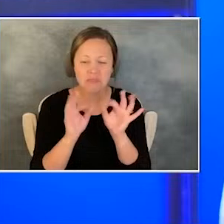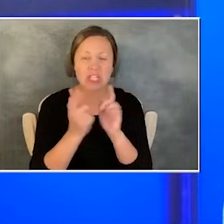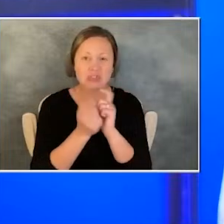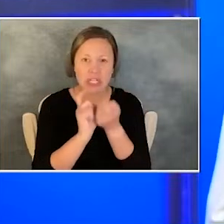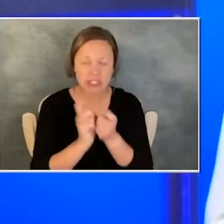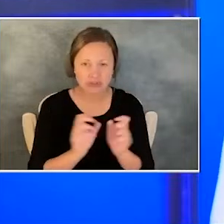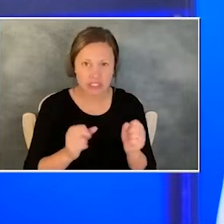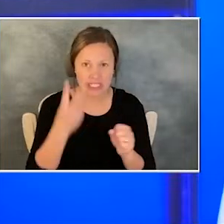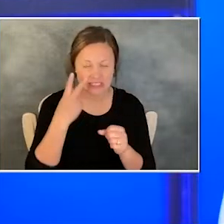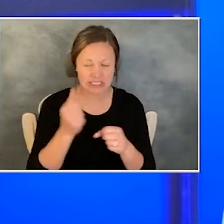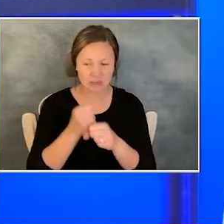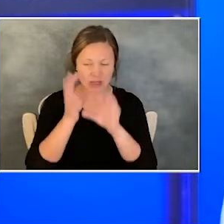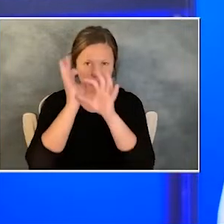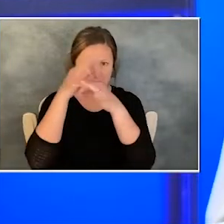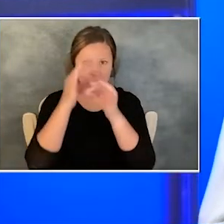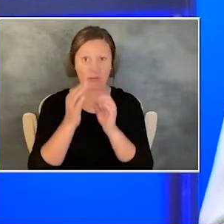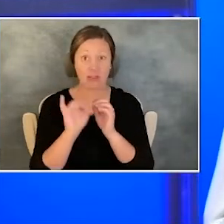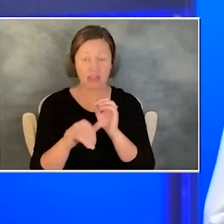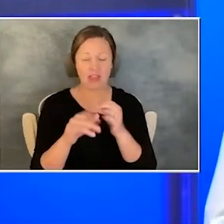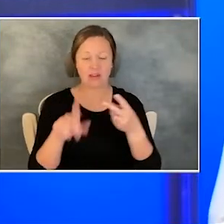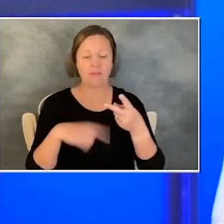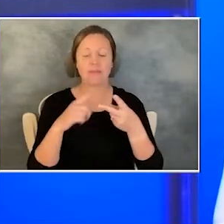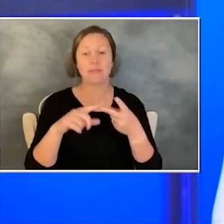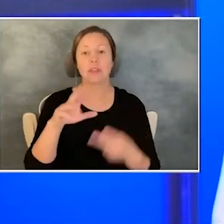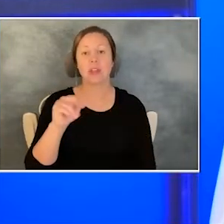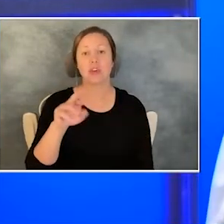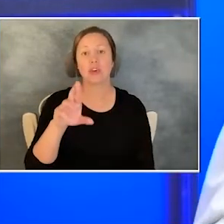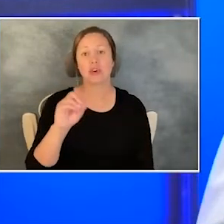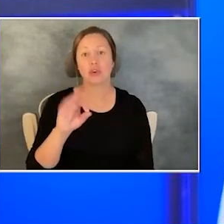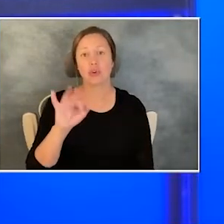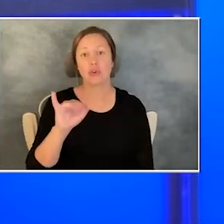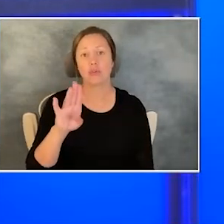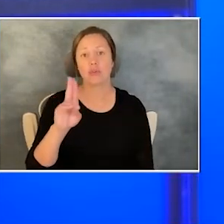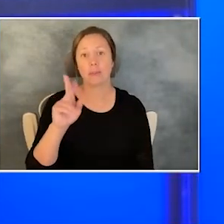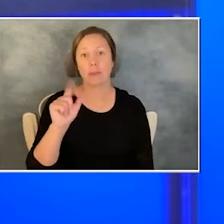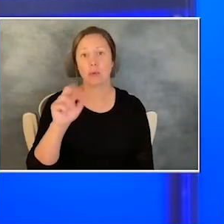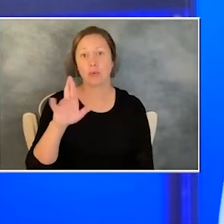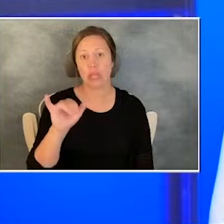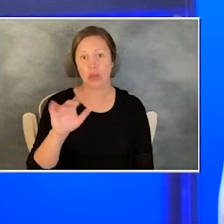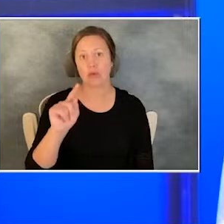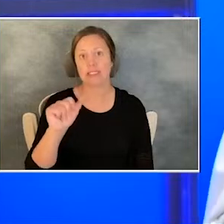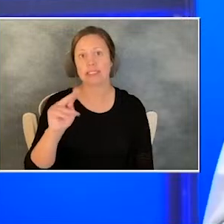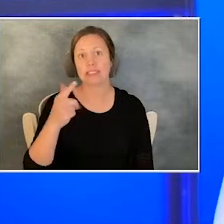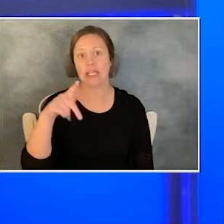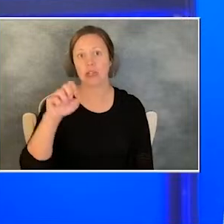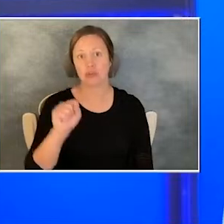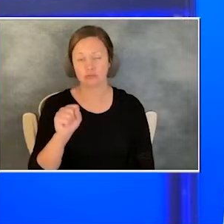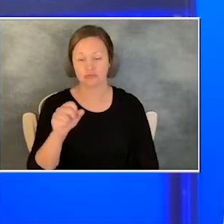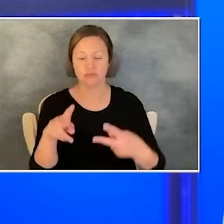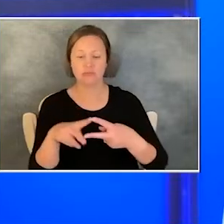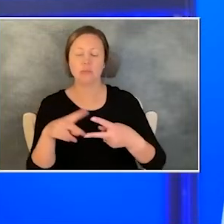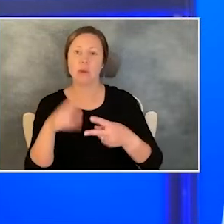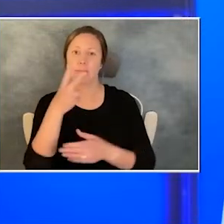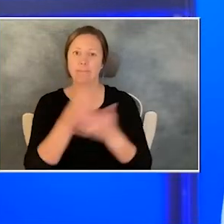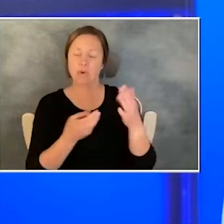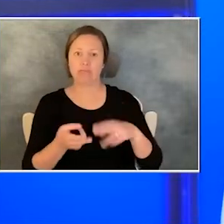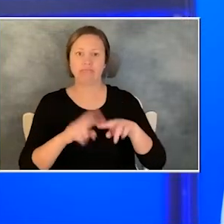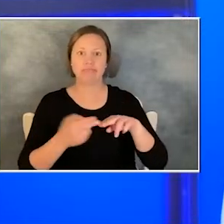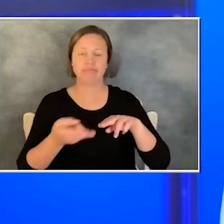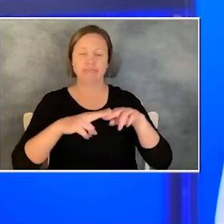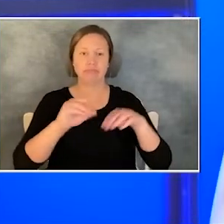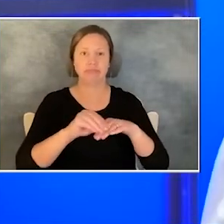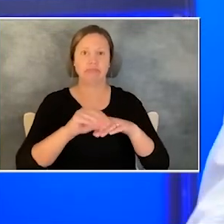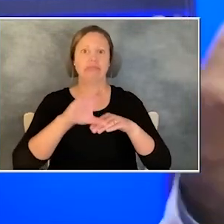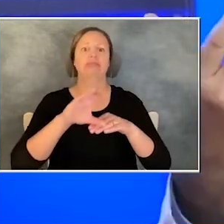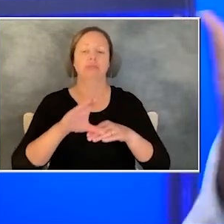called neurofibrillary tangles. So plaques and tangles build up in the brain in Alzheimer's. There's other changes, and it's really complex